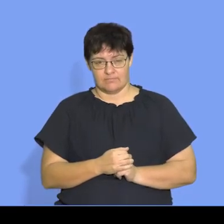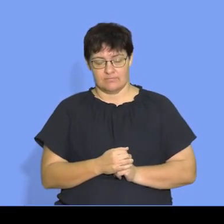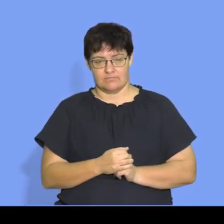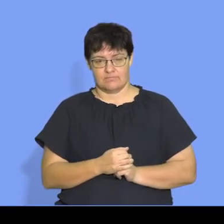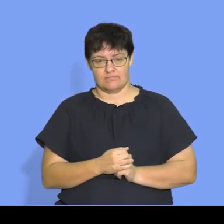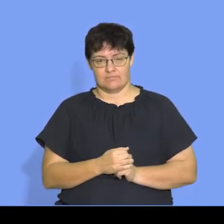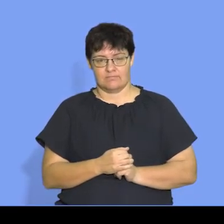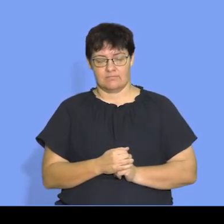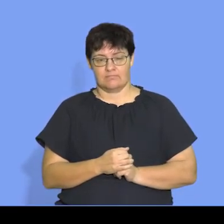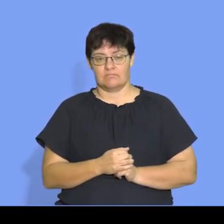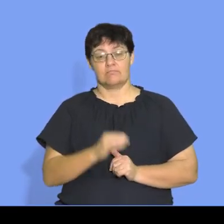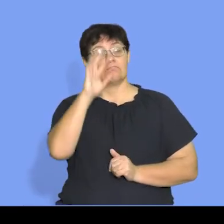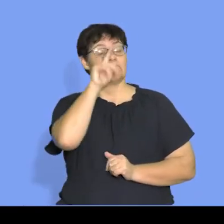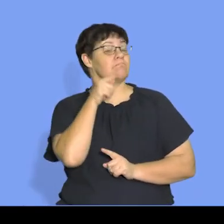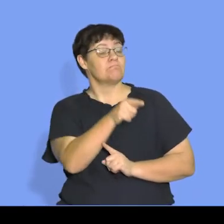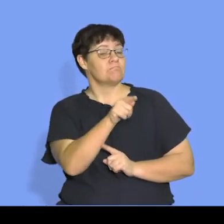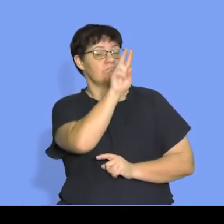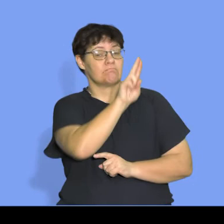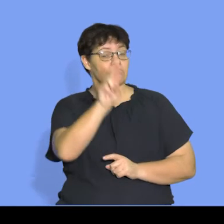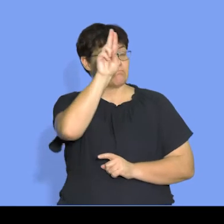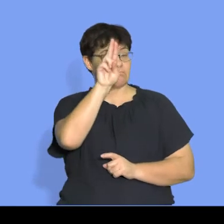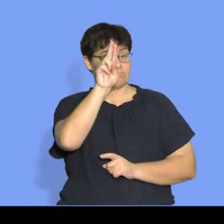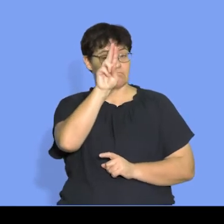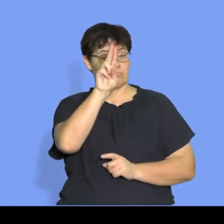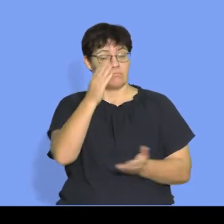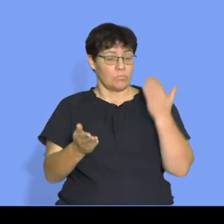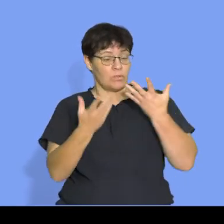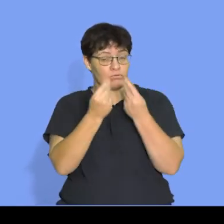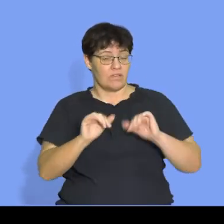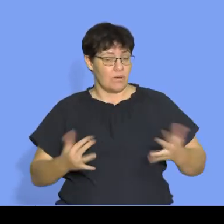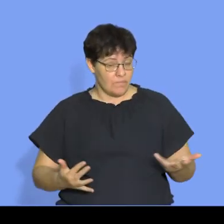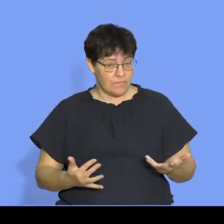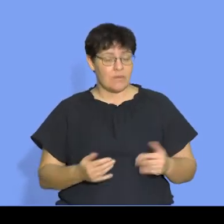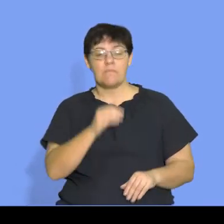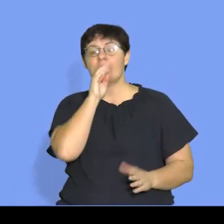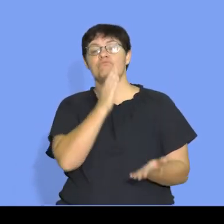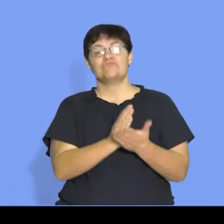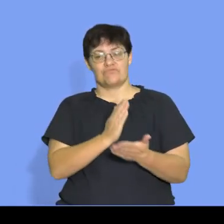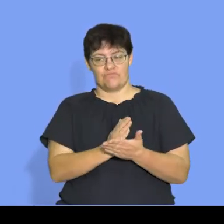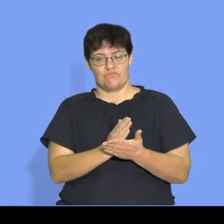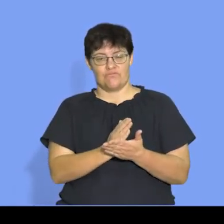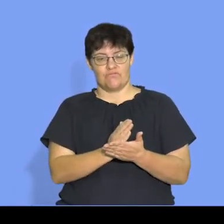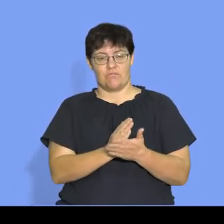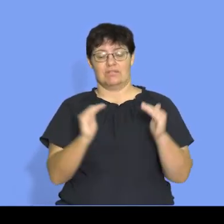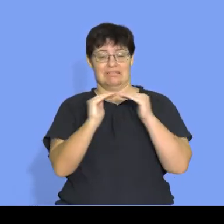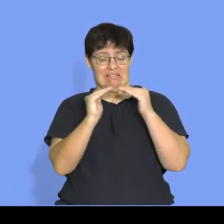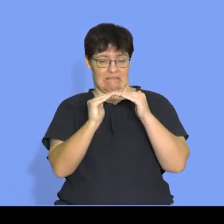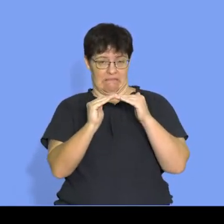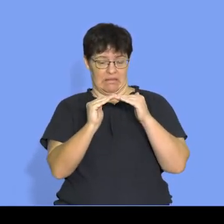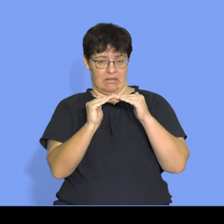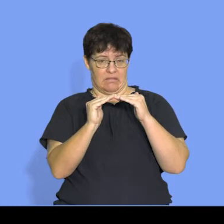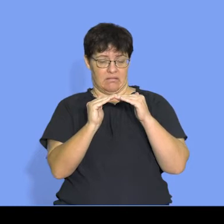Now remember that to solve a quadratic equation, I still say you need to make sure you rewrite it in standard form.